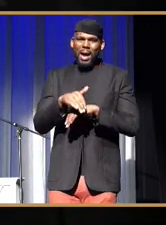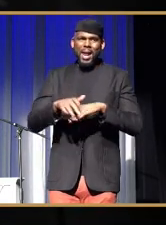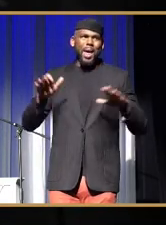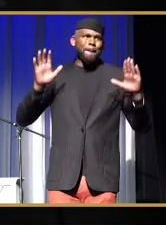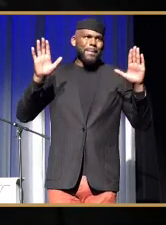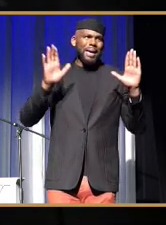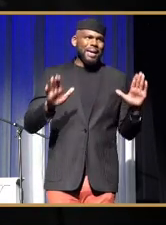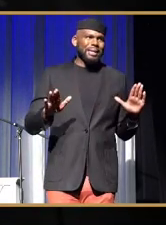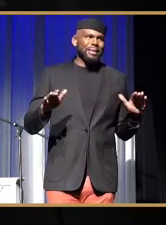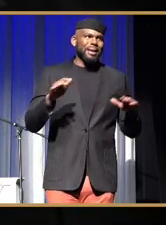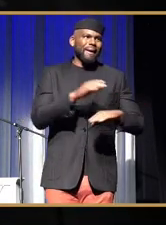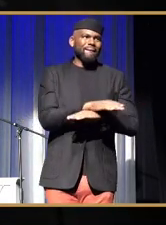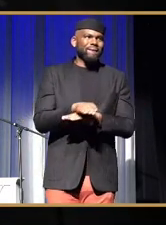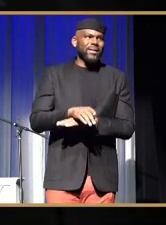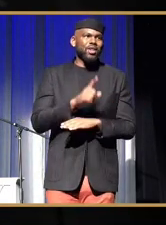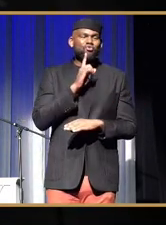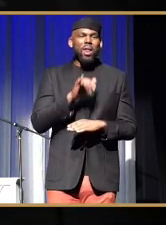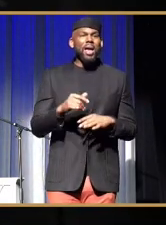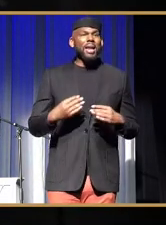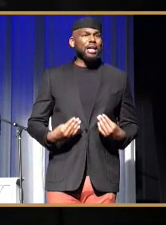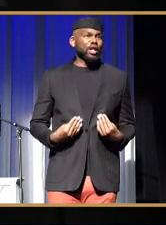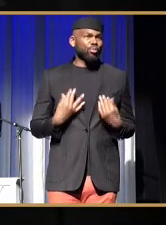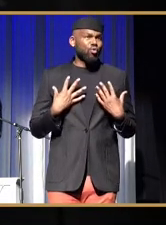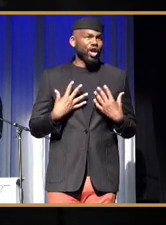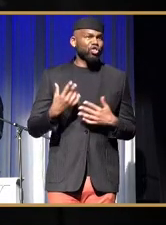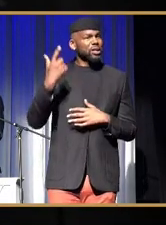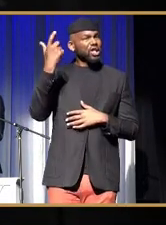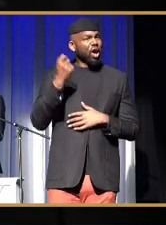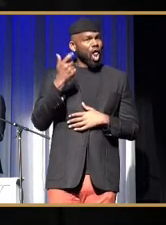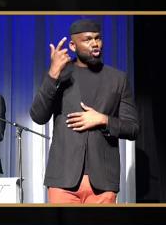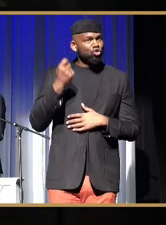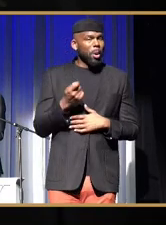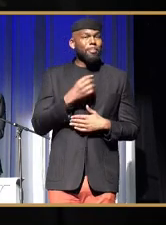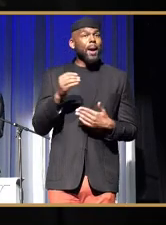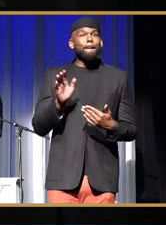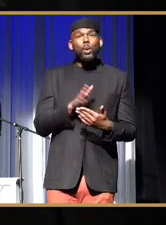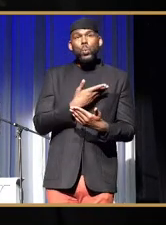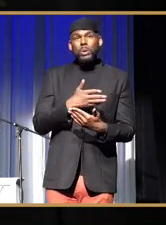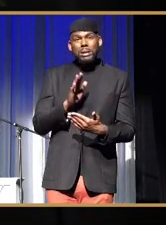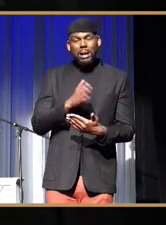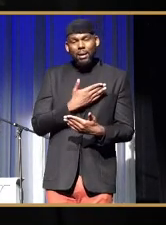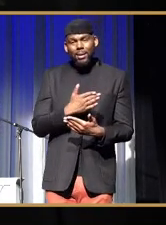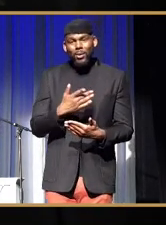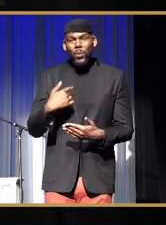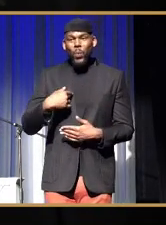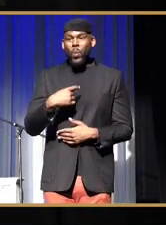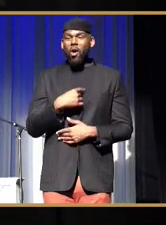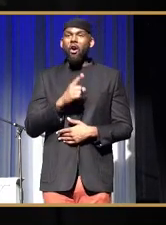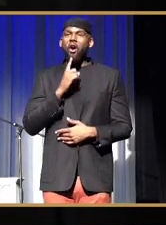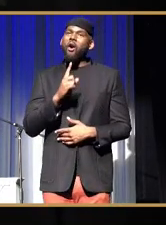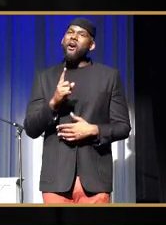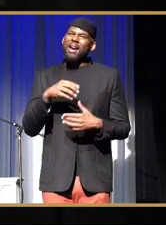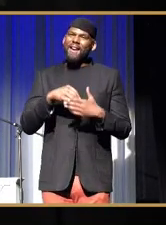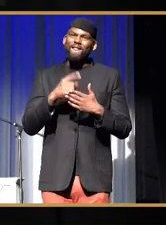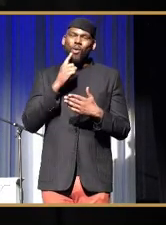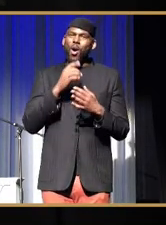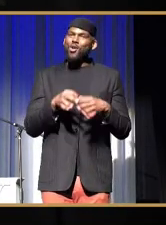of inspiration and scholarship and music. So we're all in for an incredible treat.